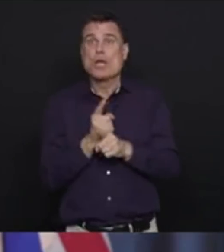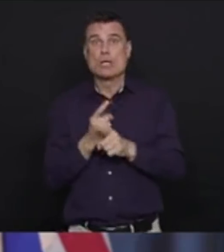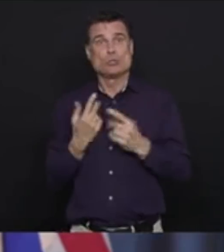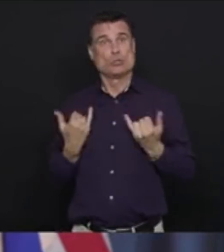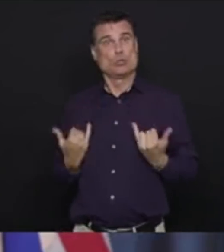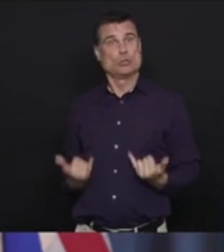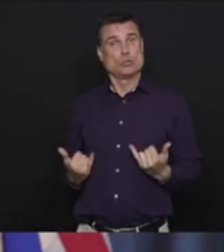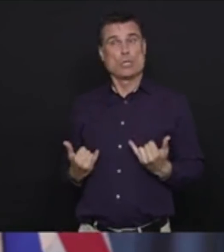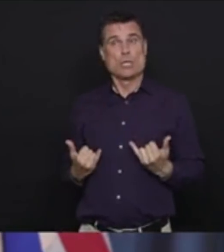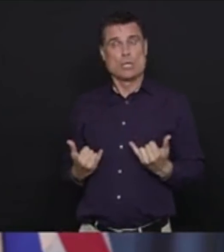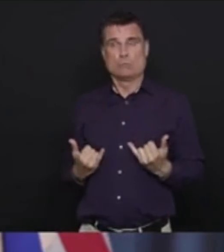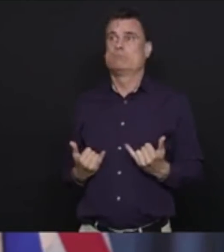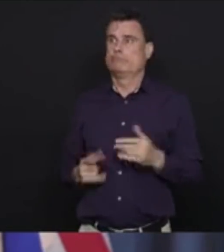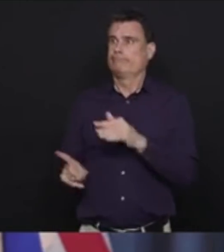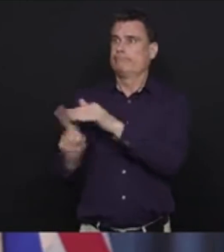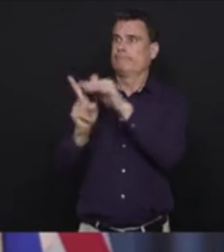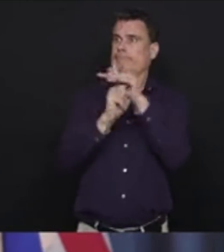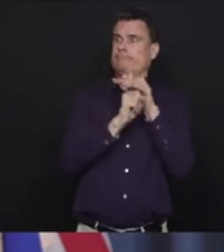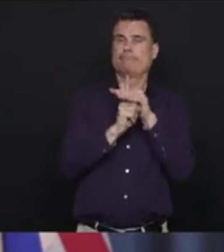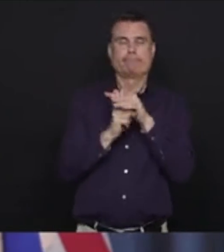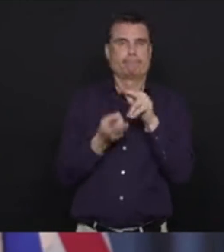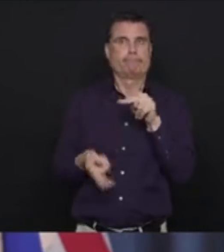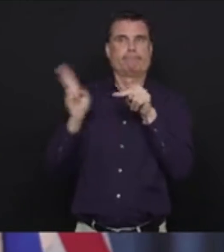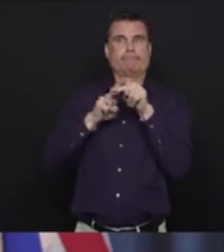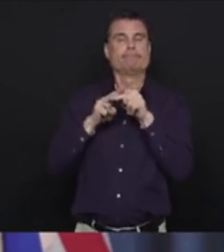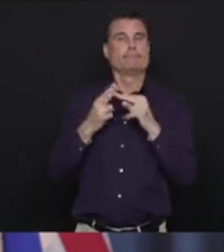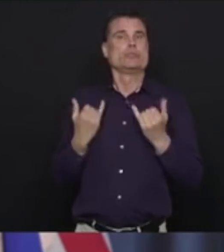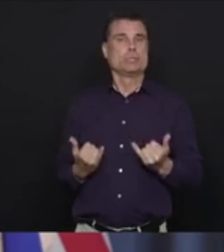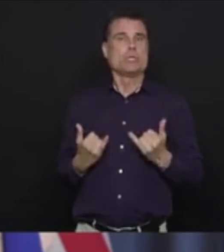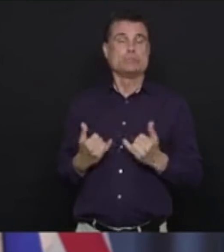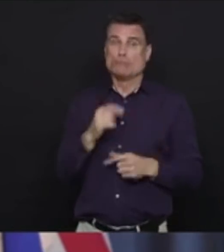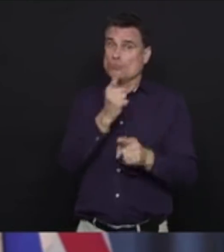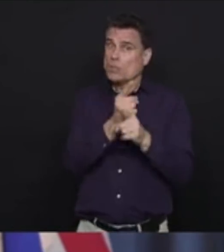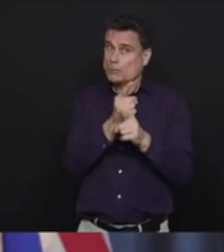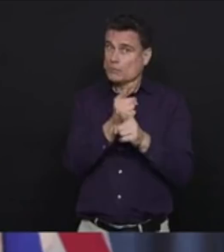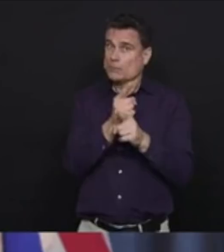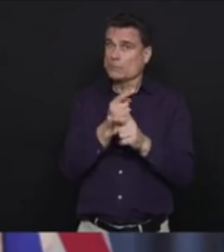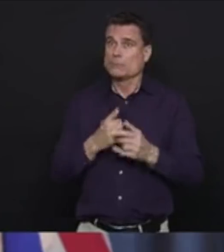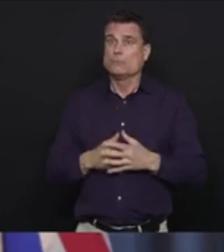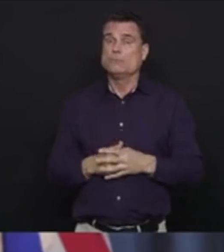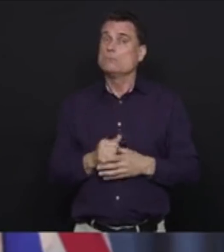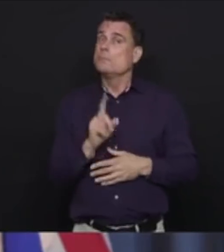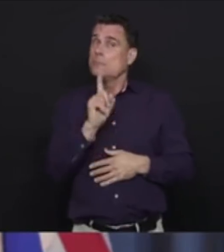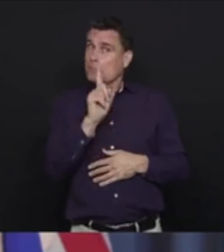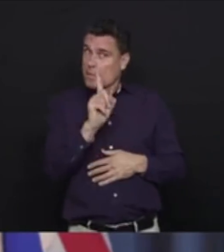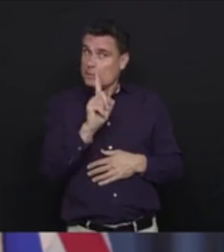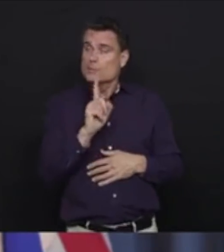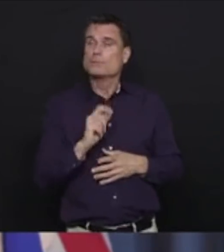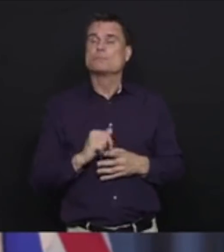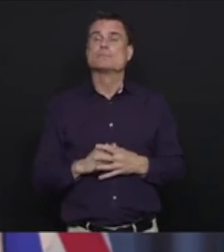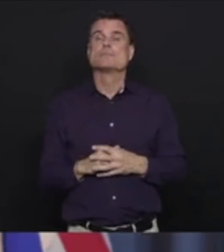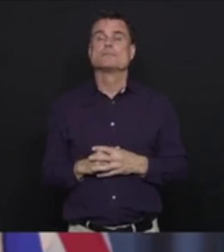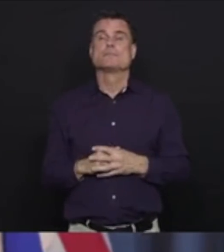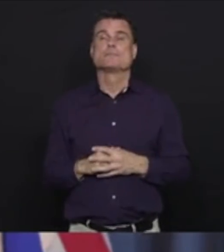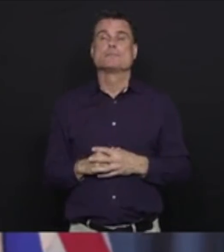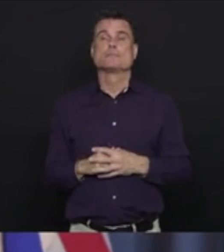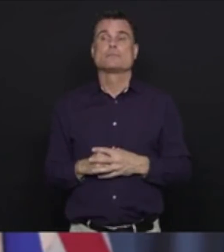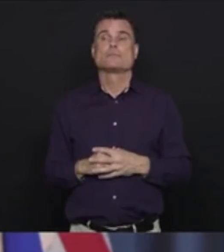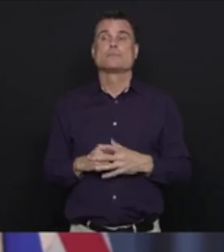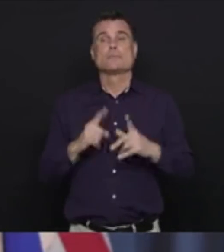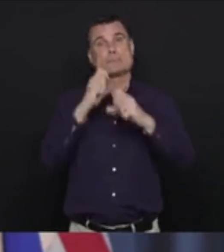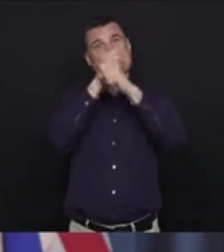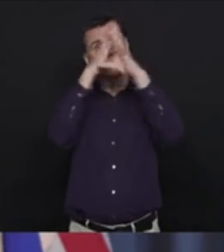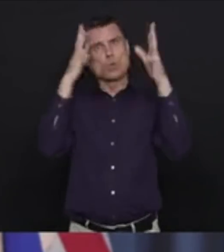But as a percentage, it still is less. So we're not seeing the percentage increase climb dramatically. It's